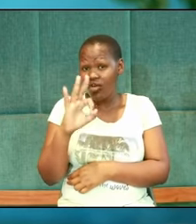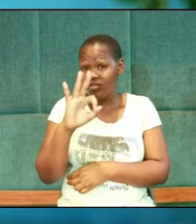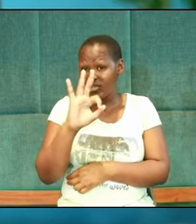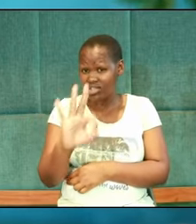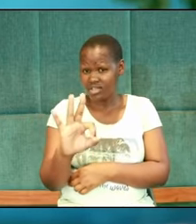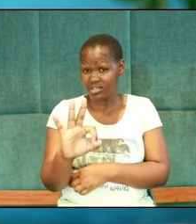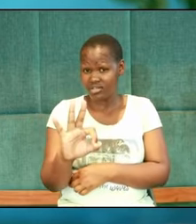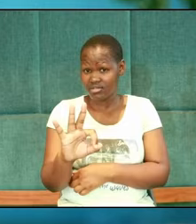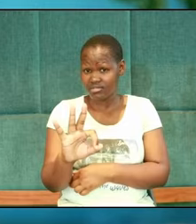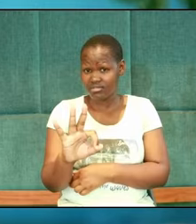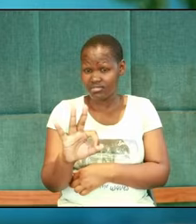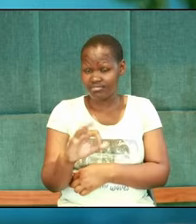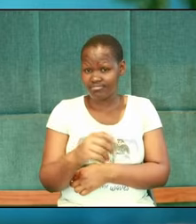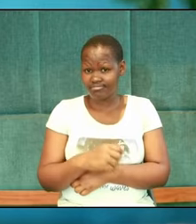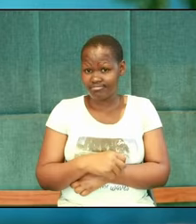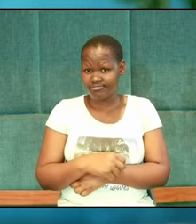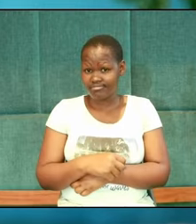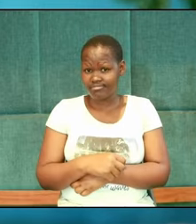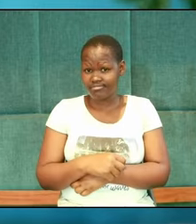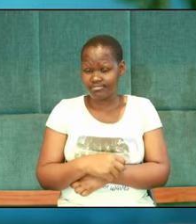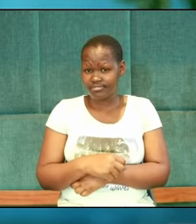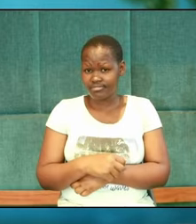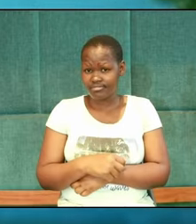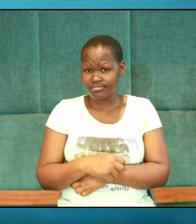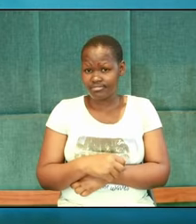belly. He's moving.